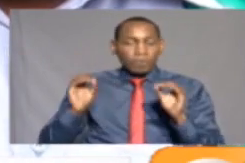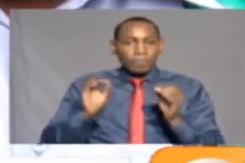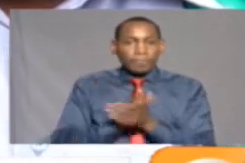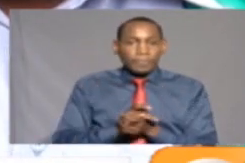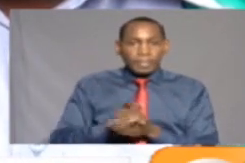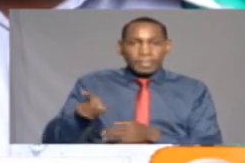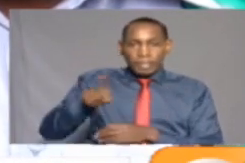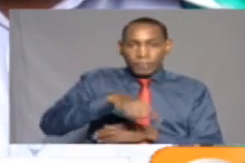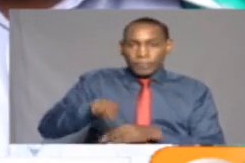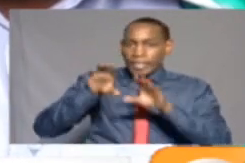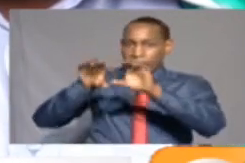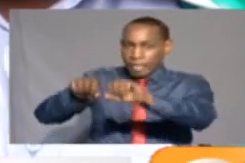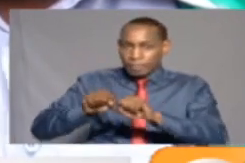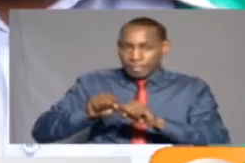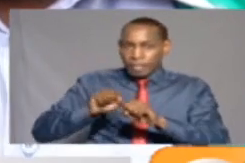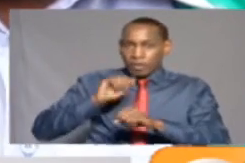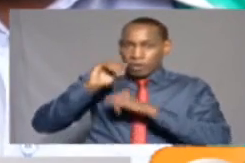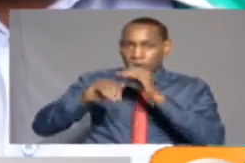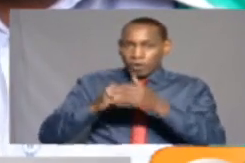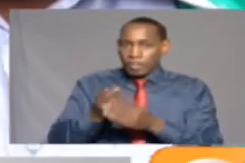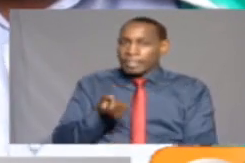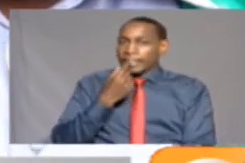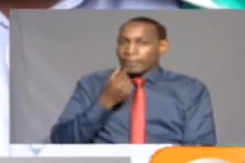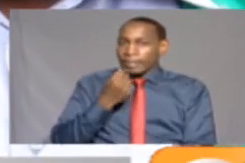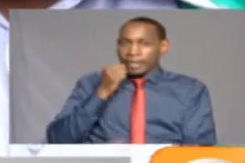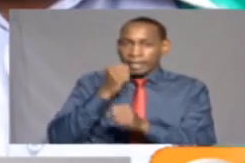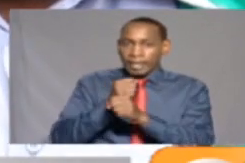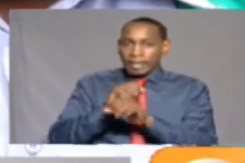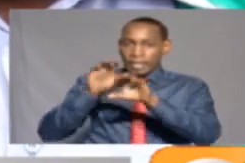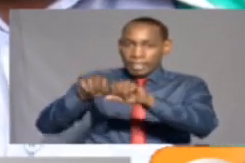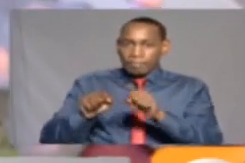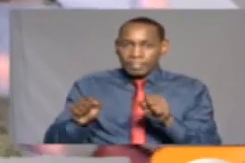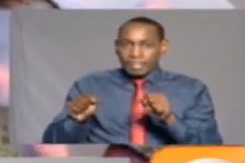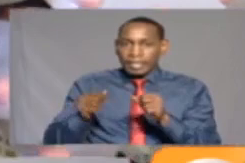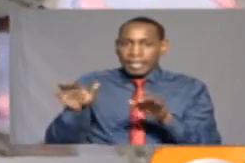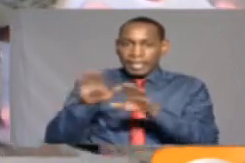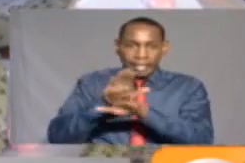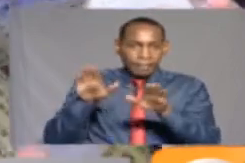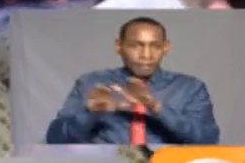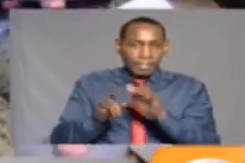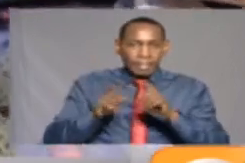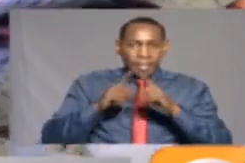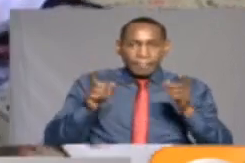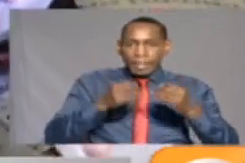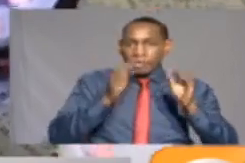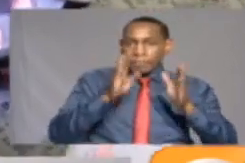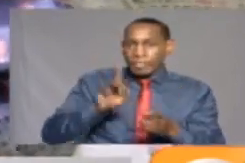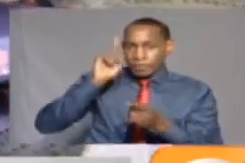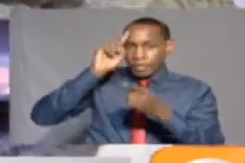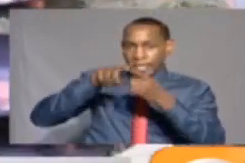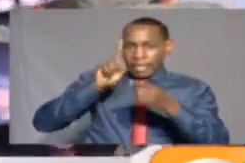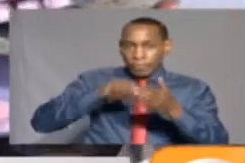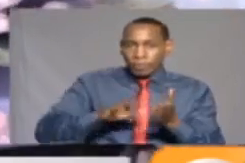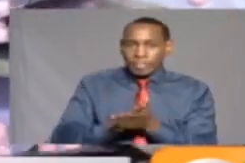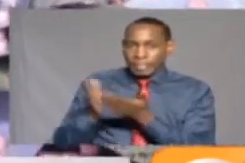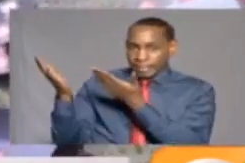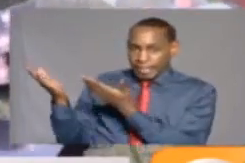have confiscated all of them. We have done a total seizure of the products. But what the officials were targeting was